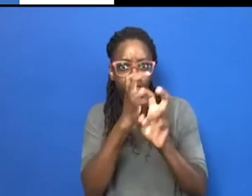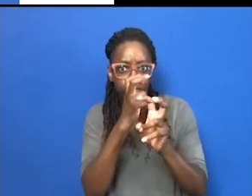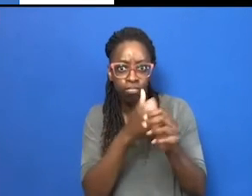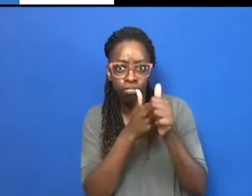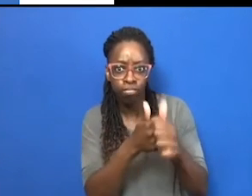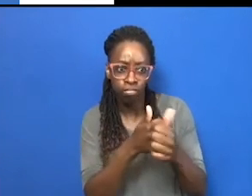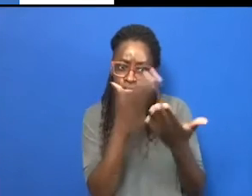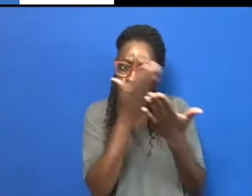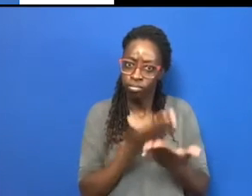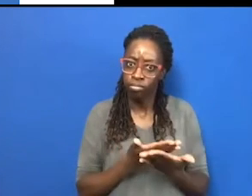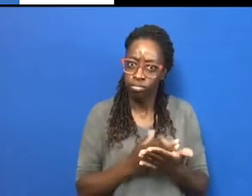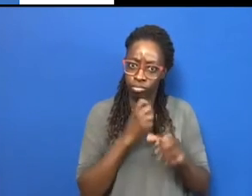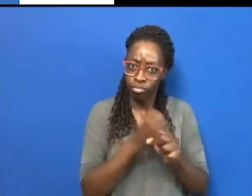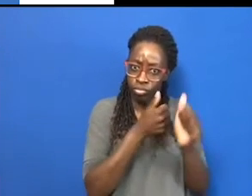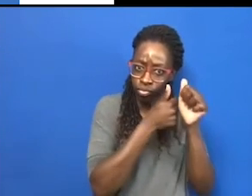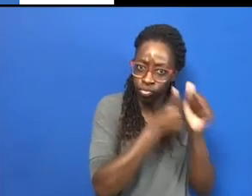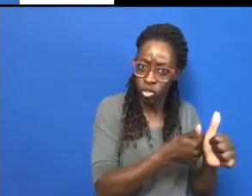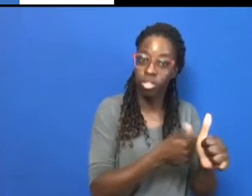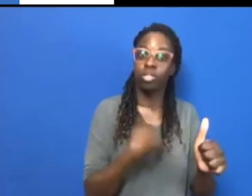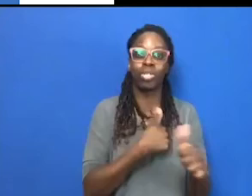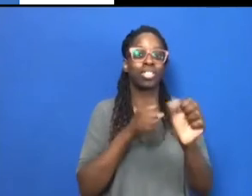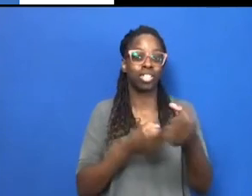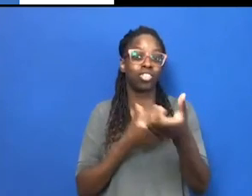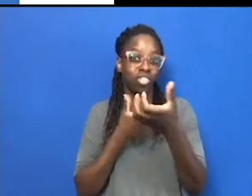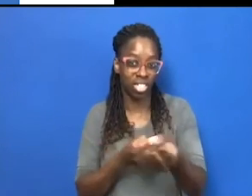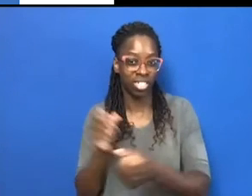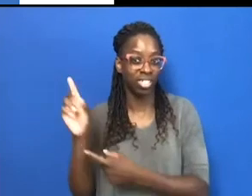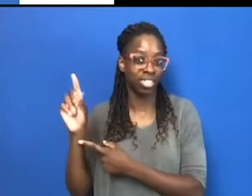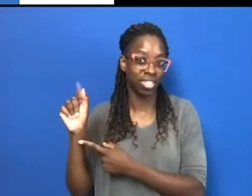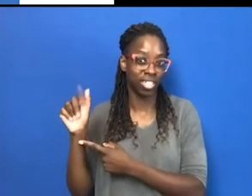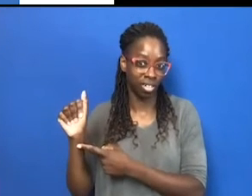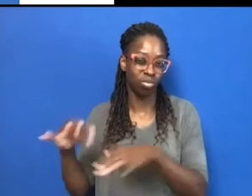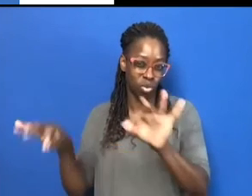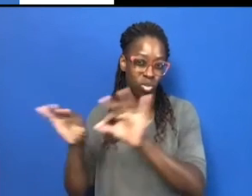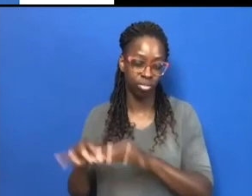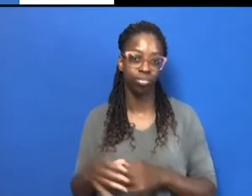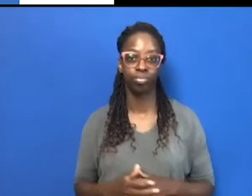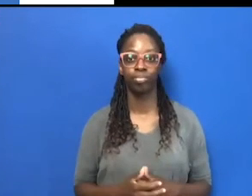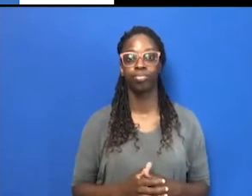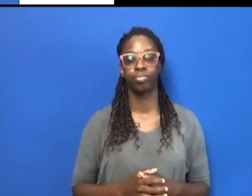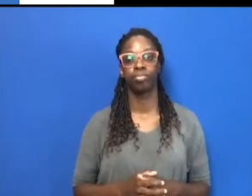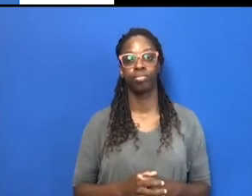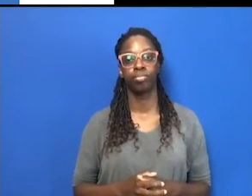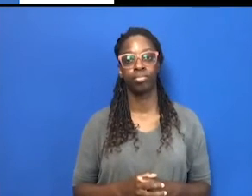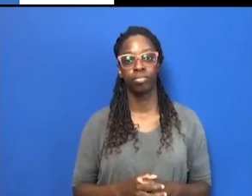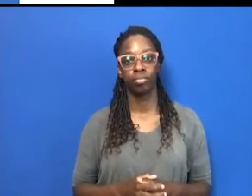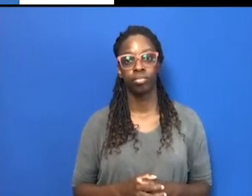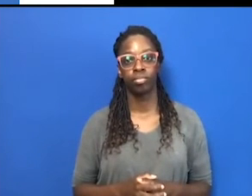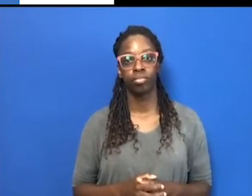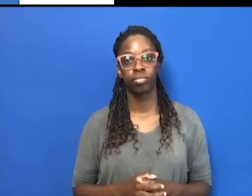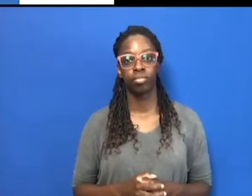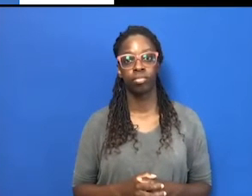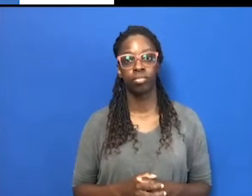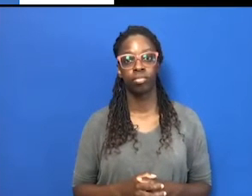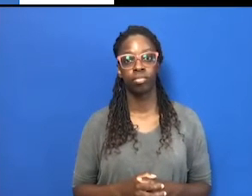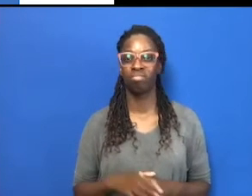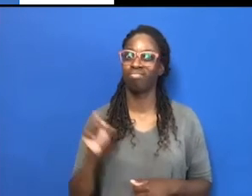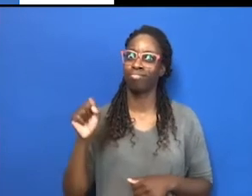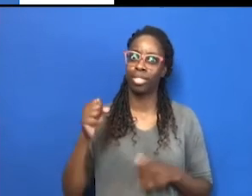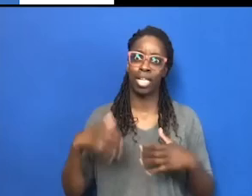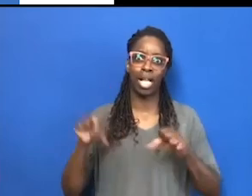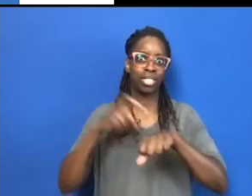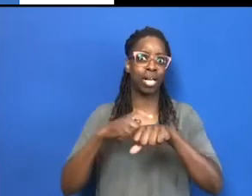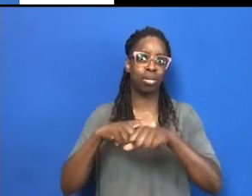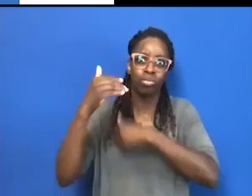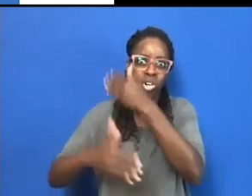that can be generated when using consensus coding. The process does require continuous refinement of definitions in our code